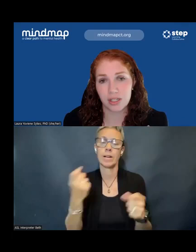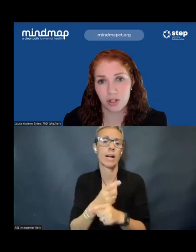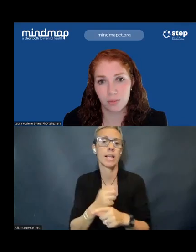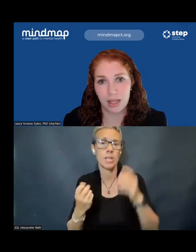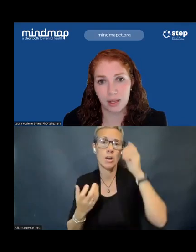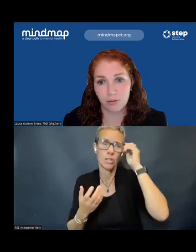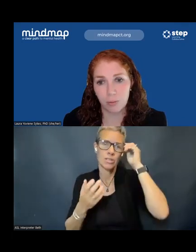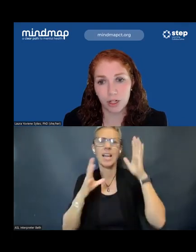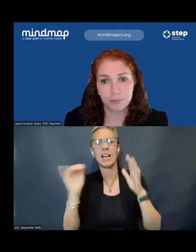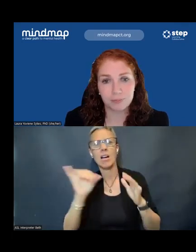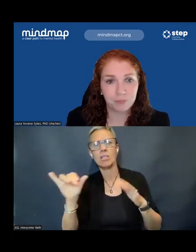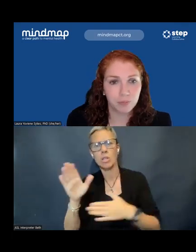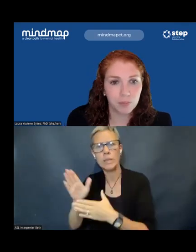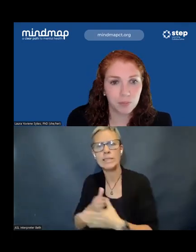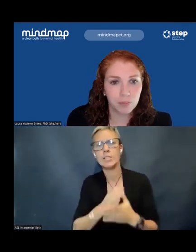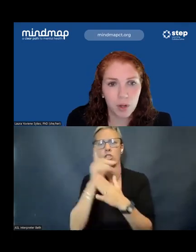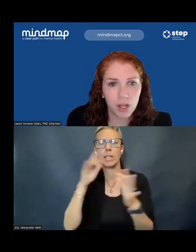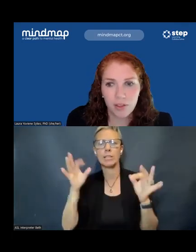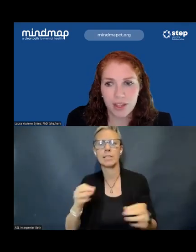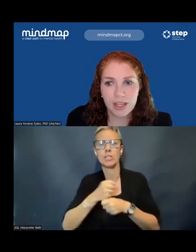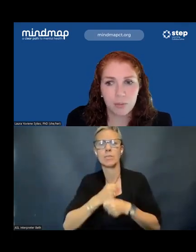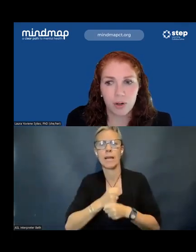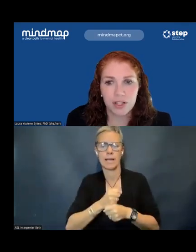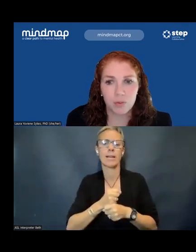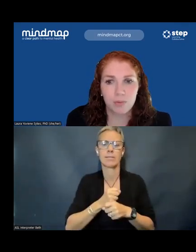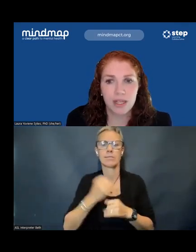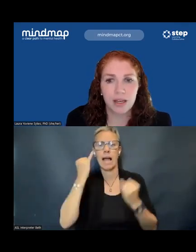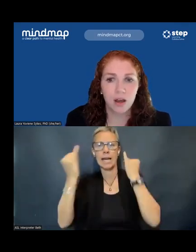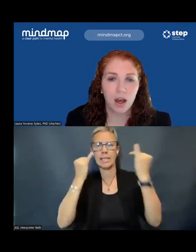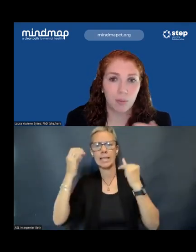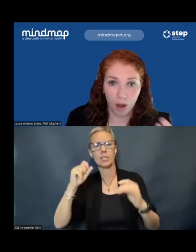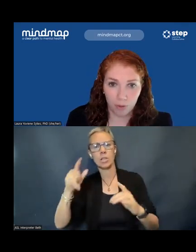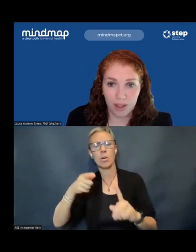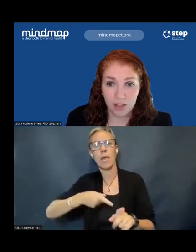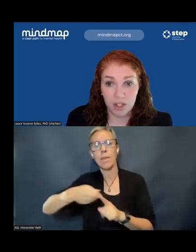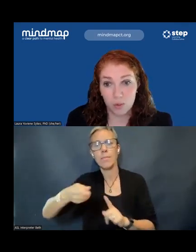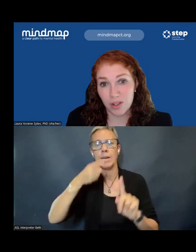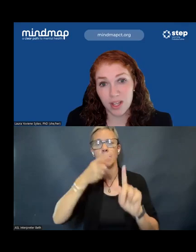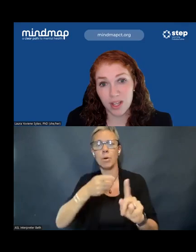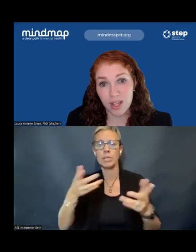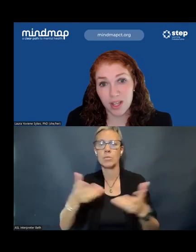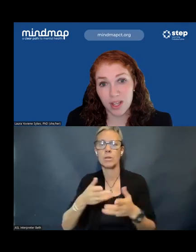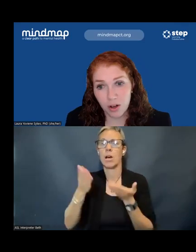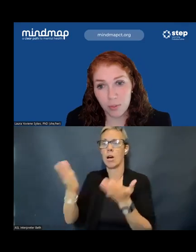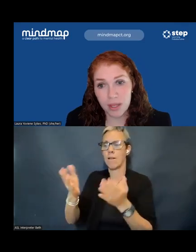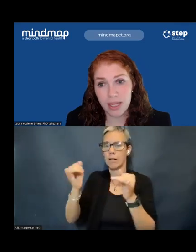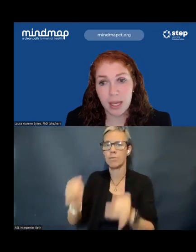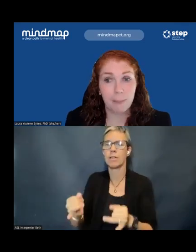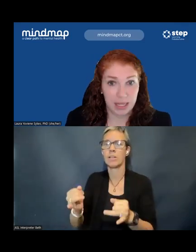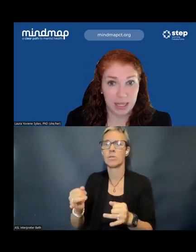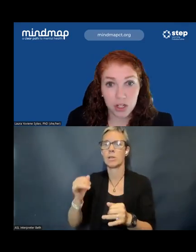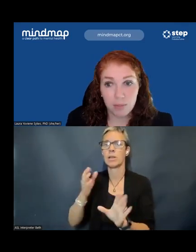shared decision-making framework. And so the key components would be offering the individual